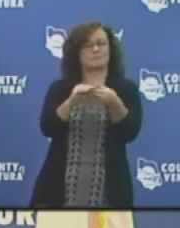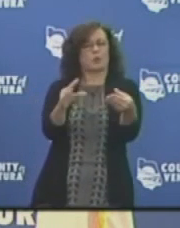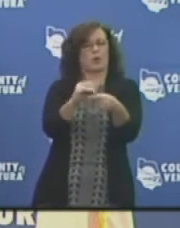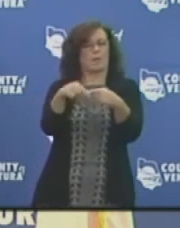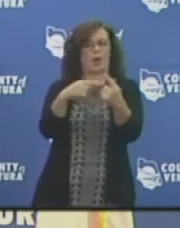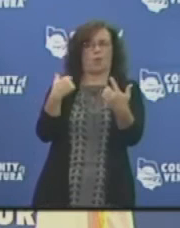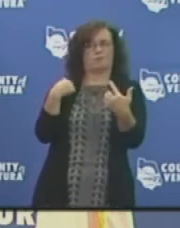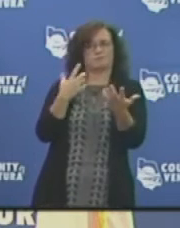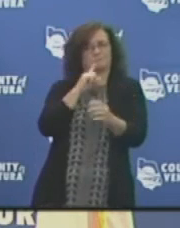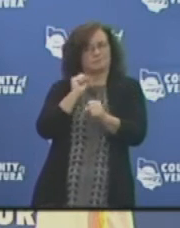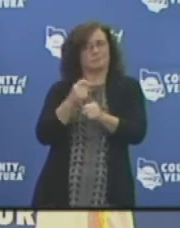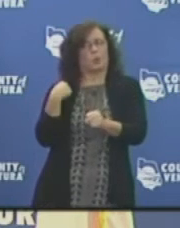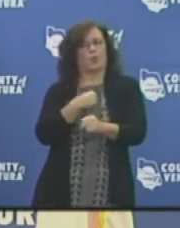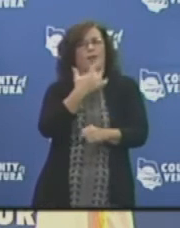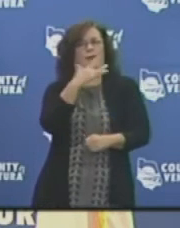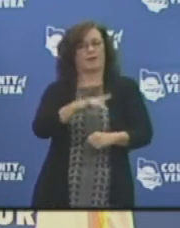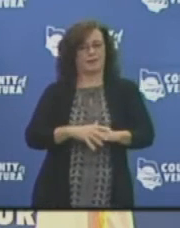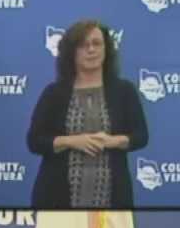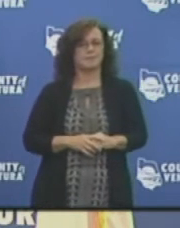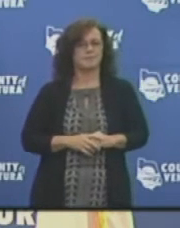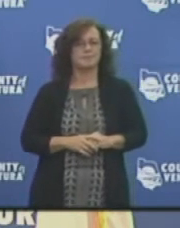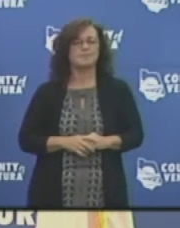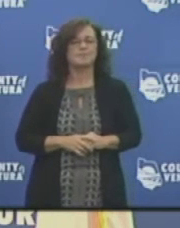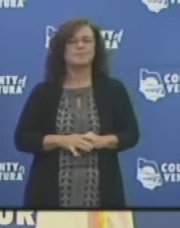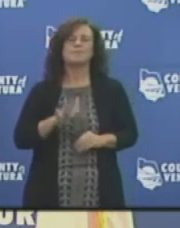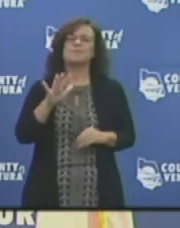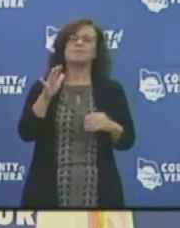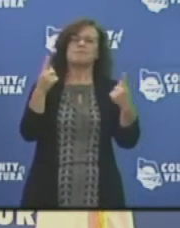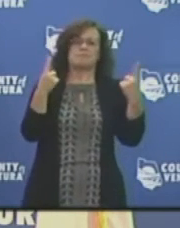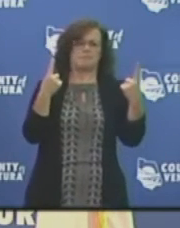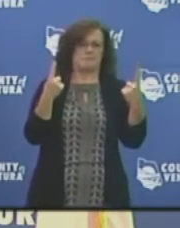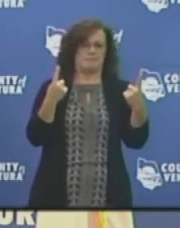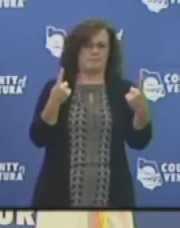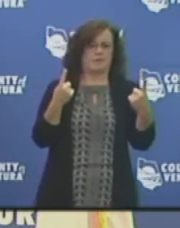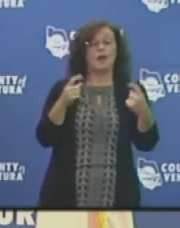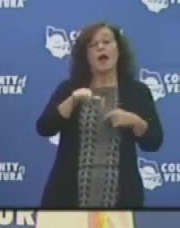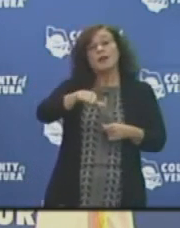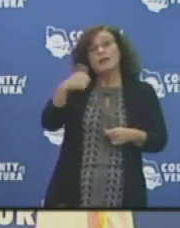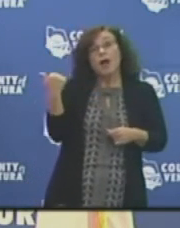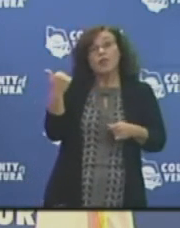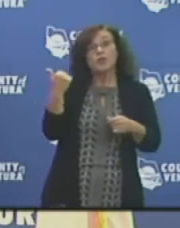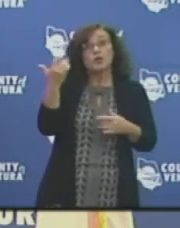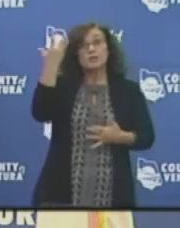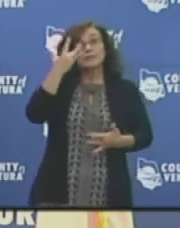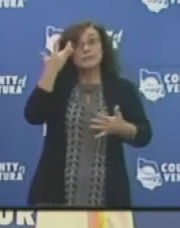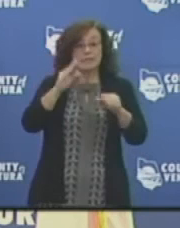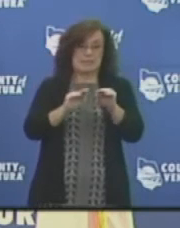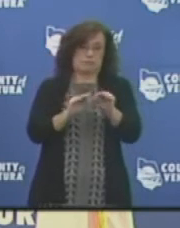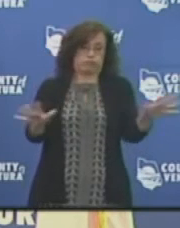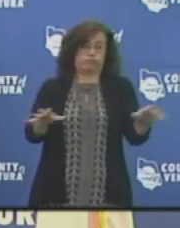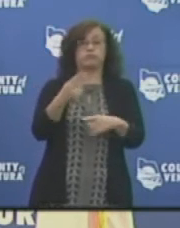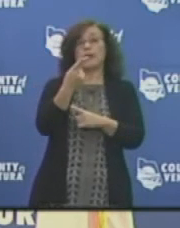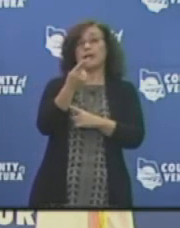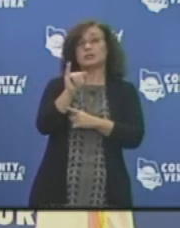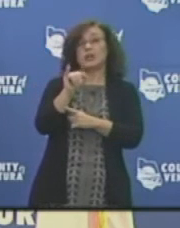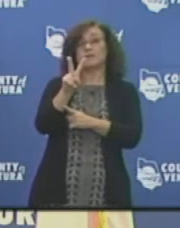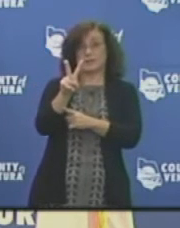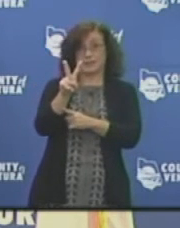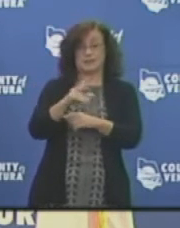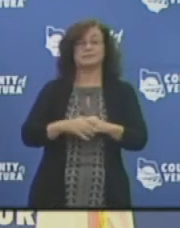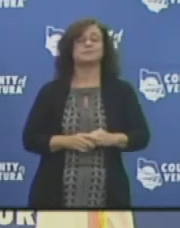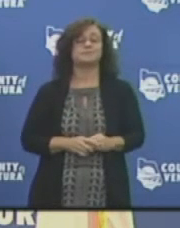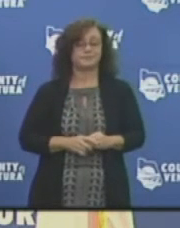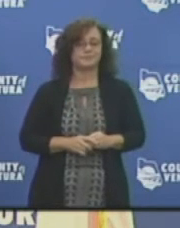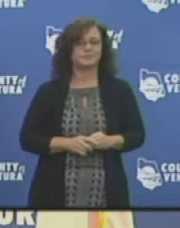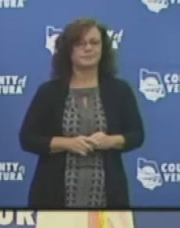It's an example of another infectious disease, HIV. Because we're at